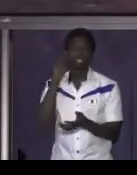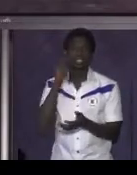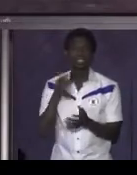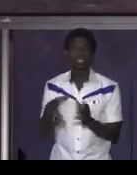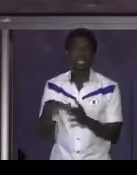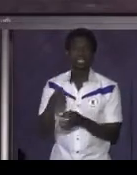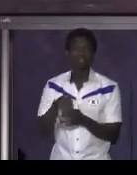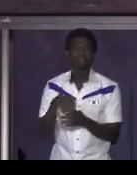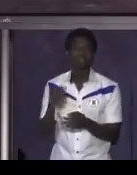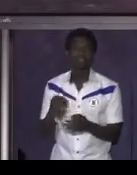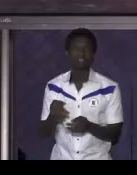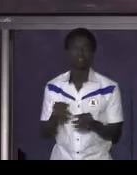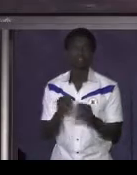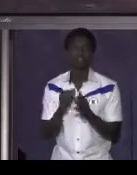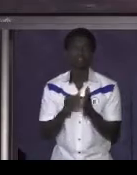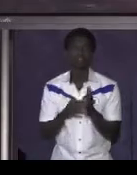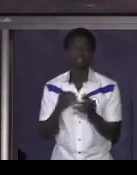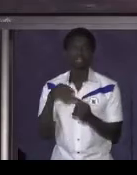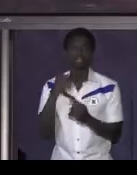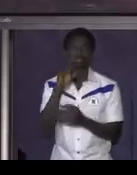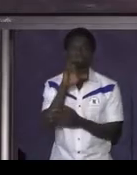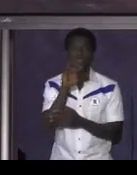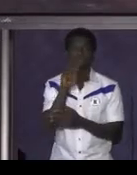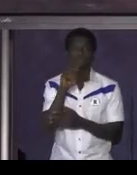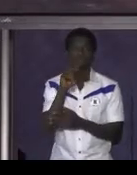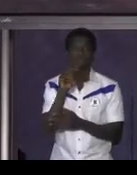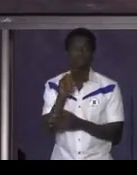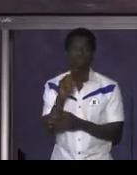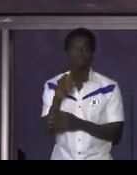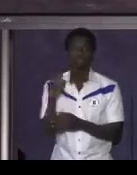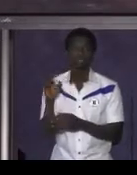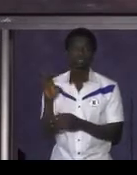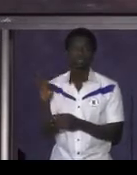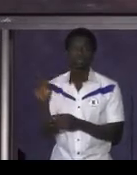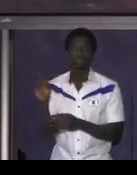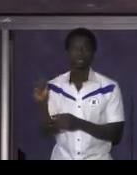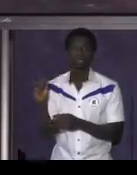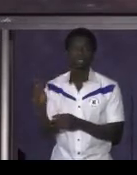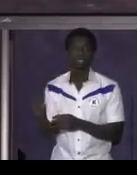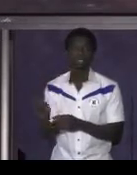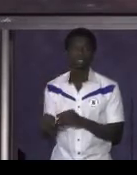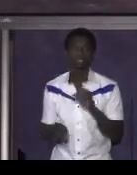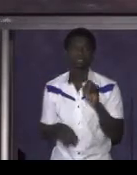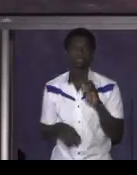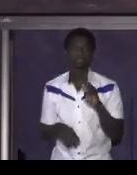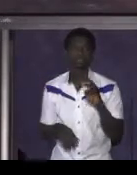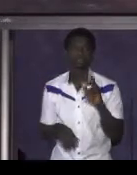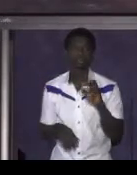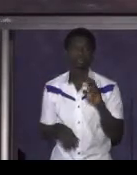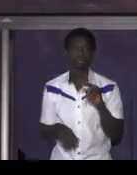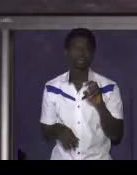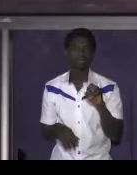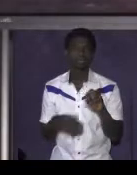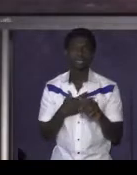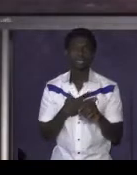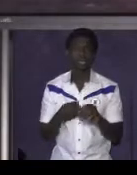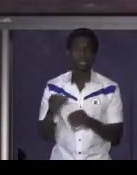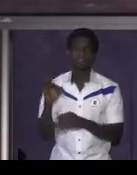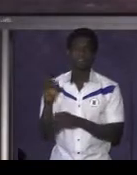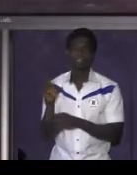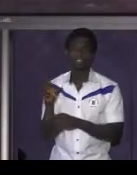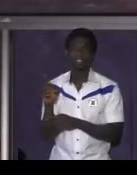A, canoes, B, boat, C, submarine, and D,